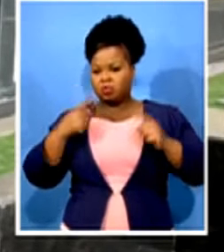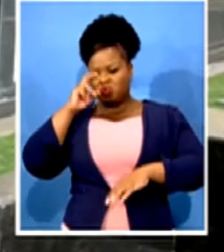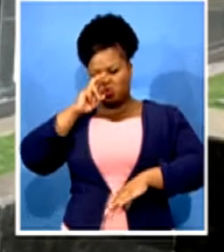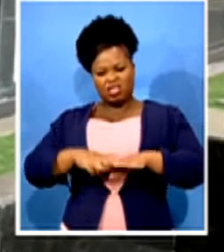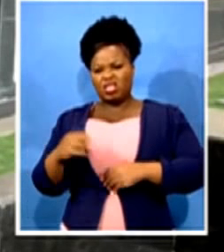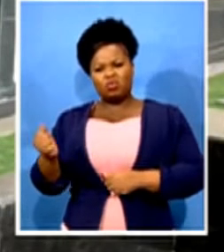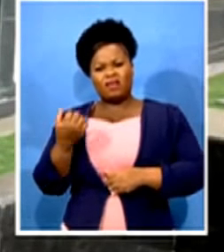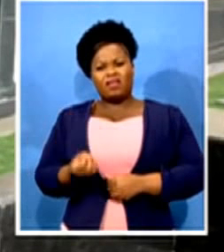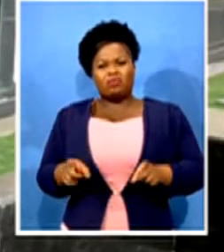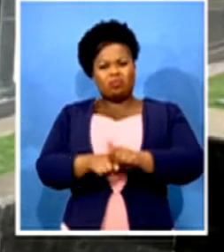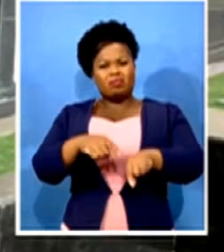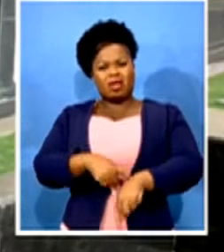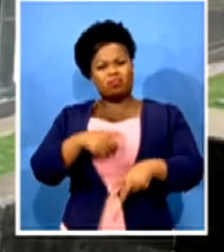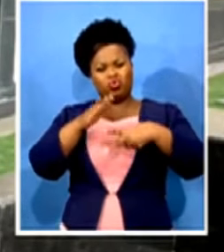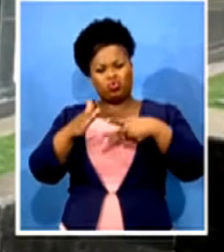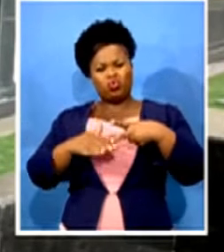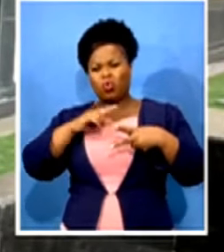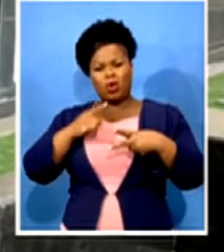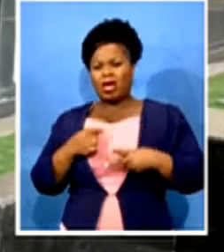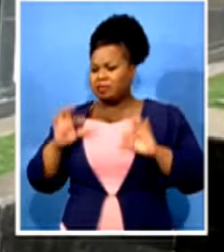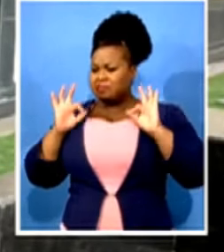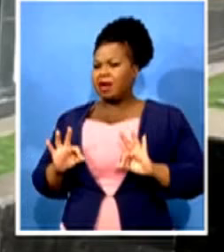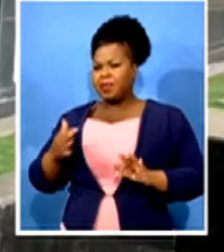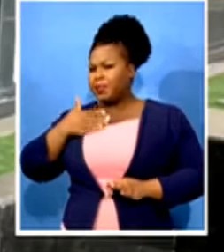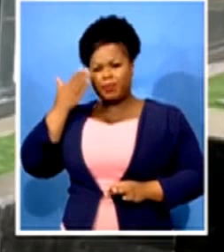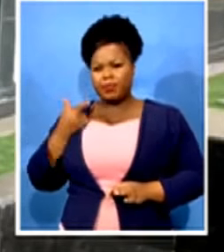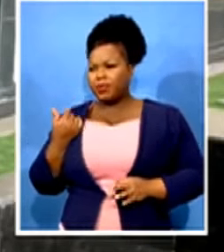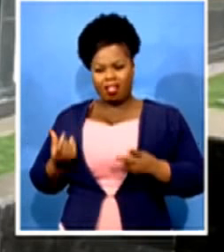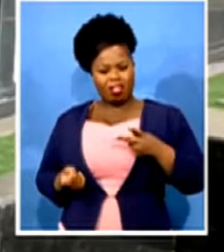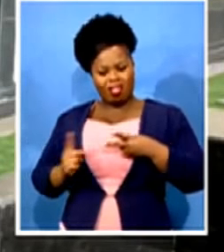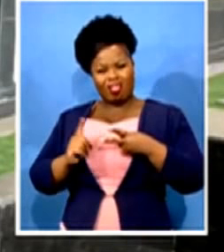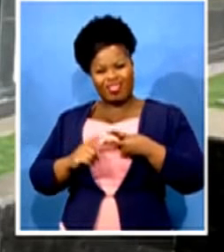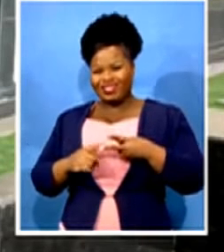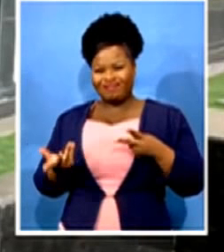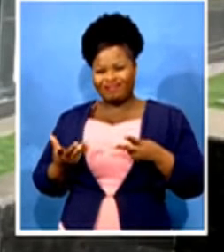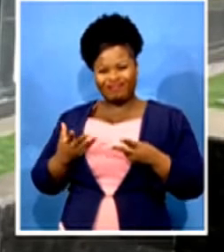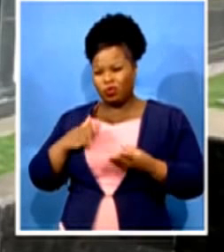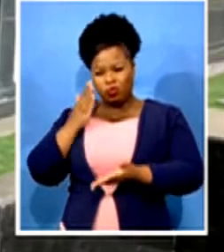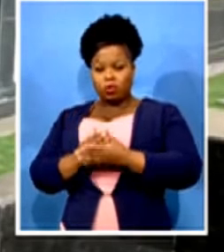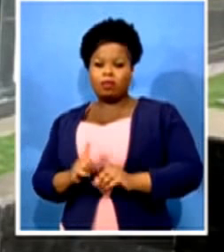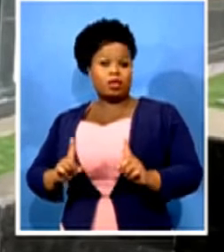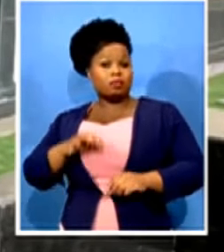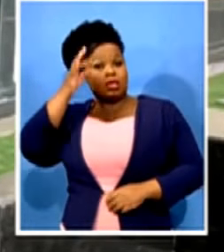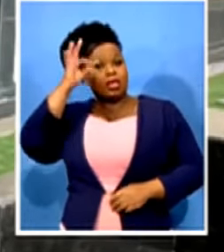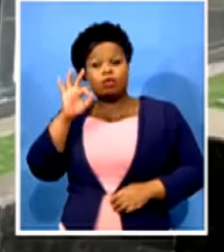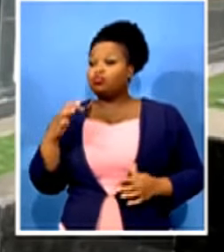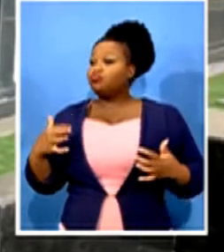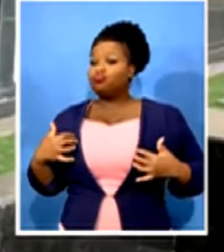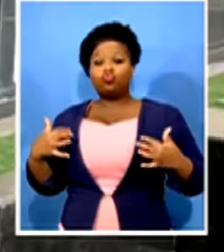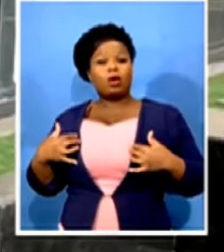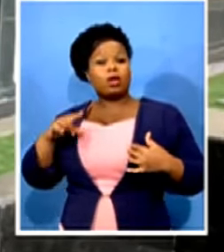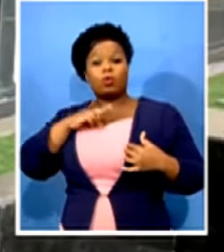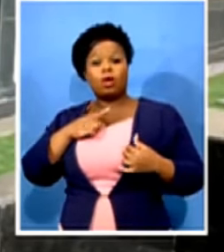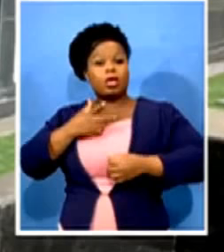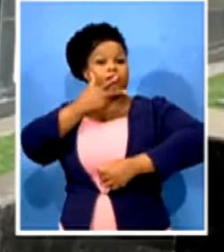is no efficacy data for one of them. But the government says that there's no need to worry. India is a vaccine powerhouse. It produces 60% of